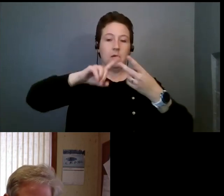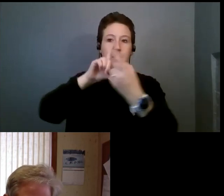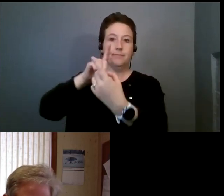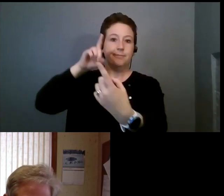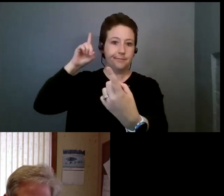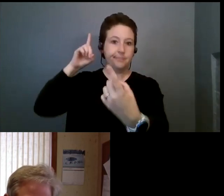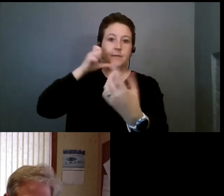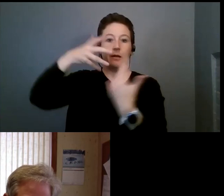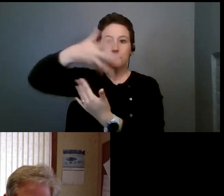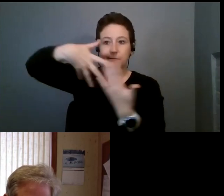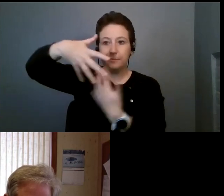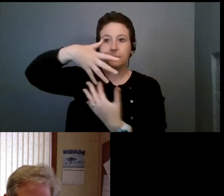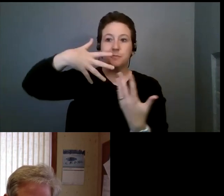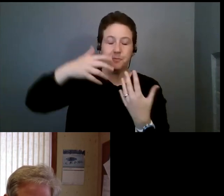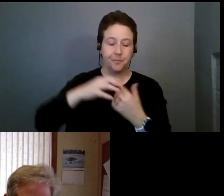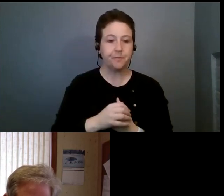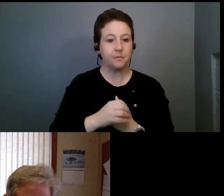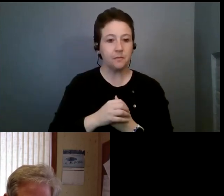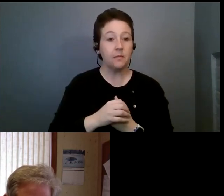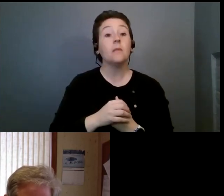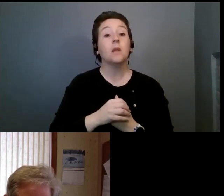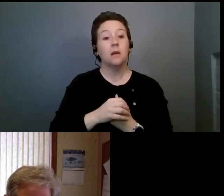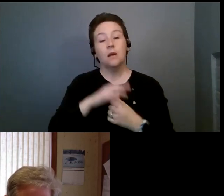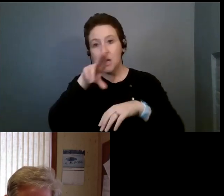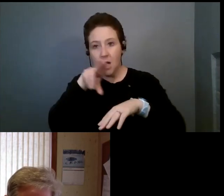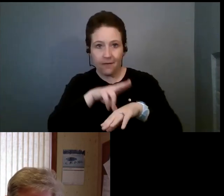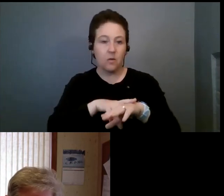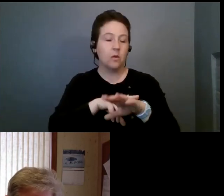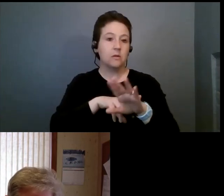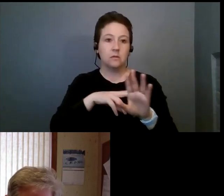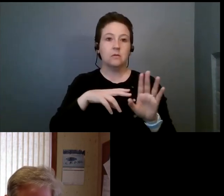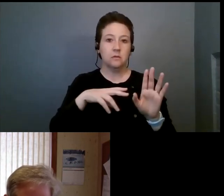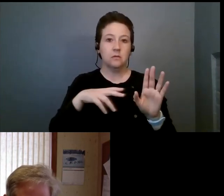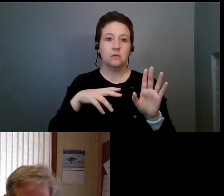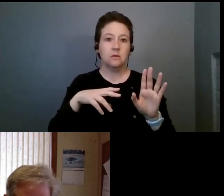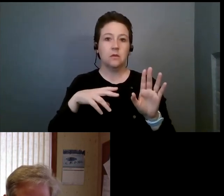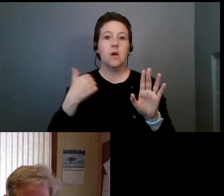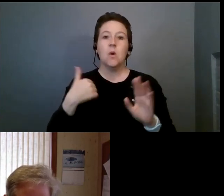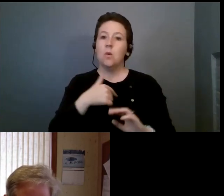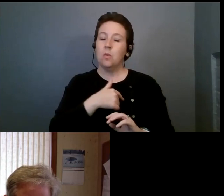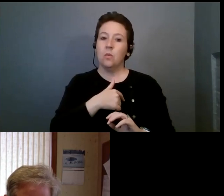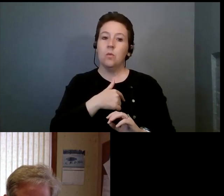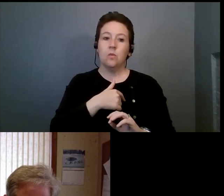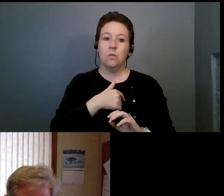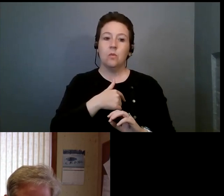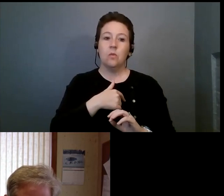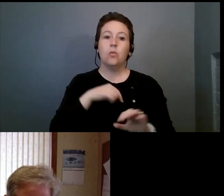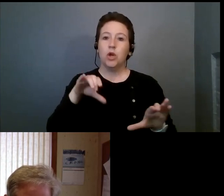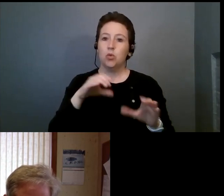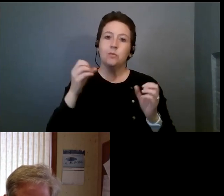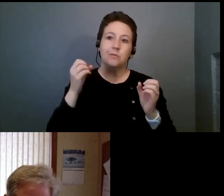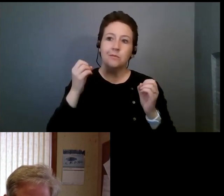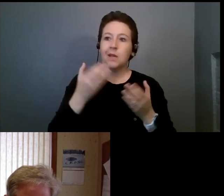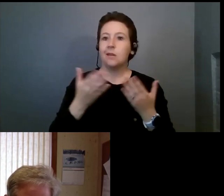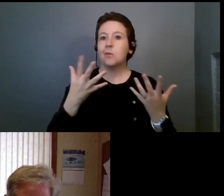themselves when it's necessary to do so. We're of course doing many of the things that we're enhanced the